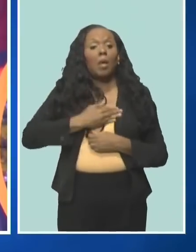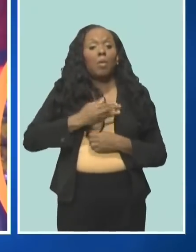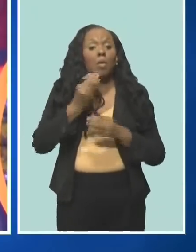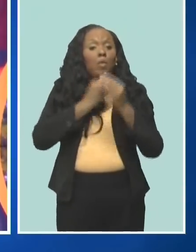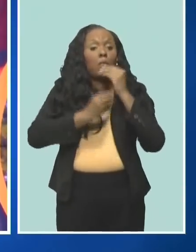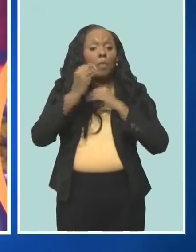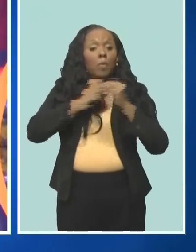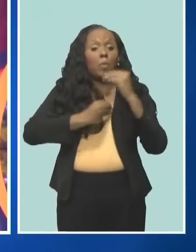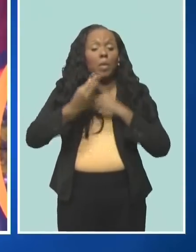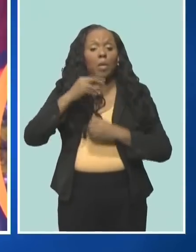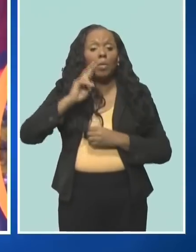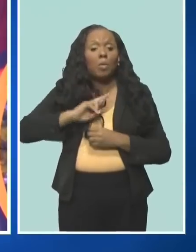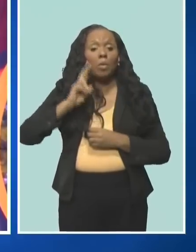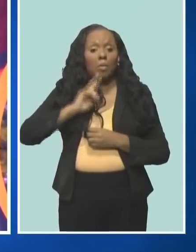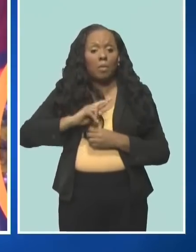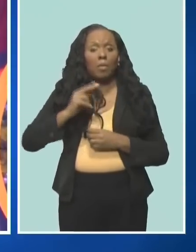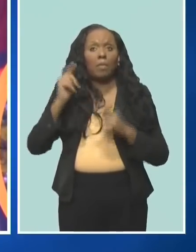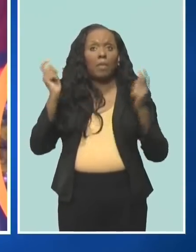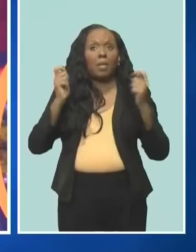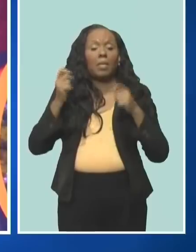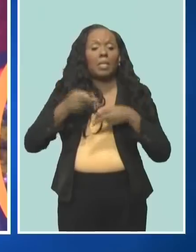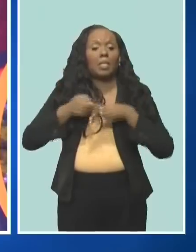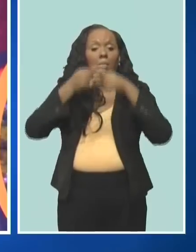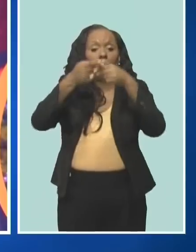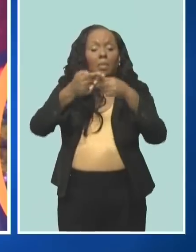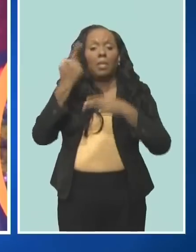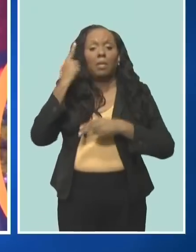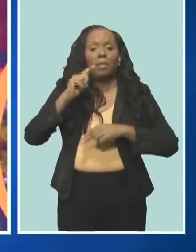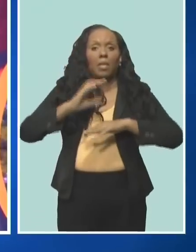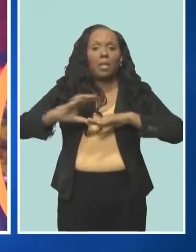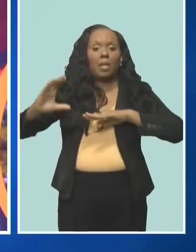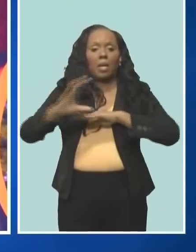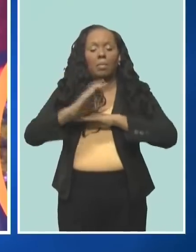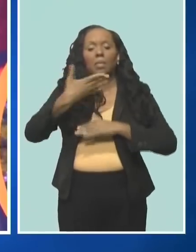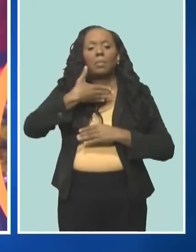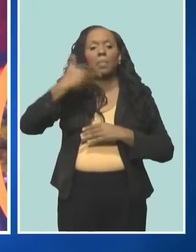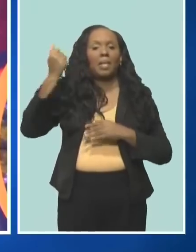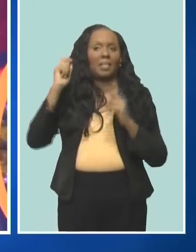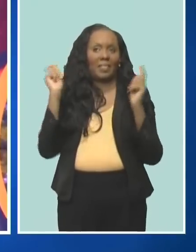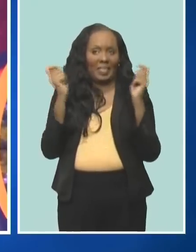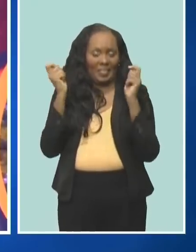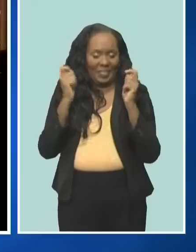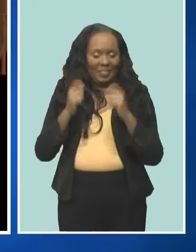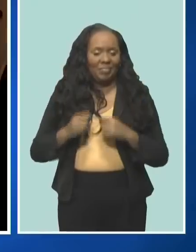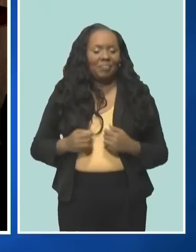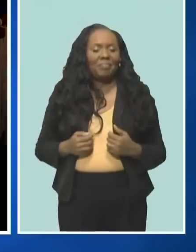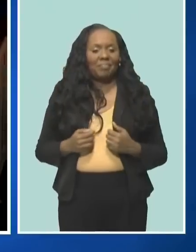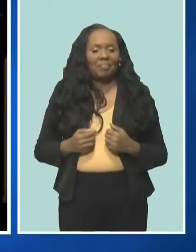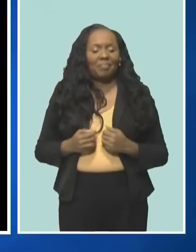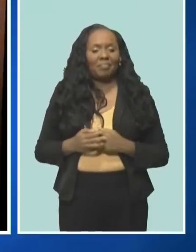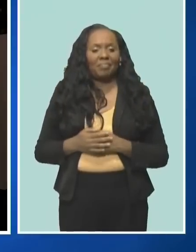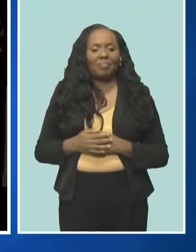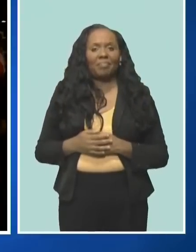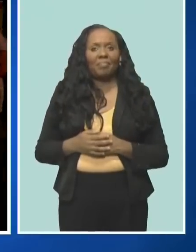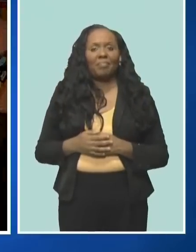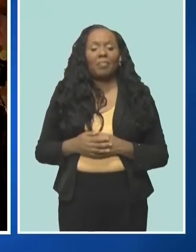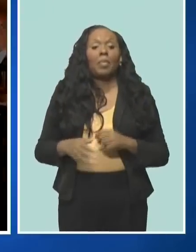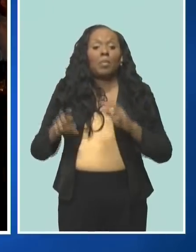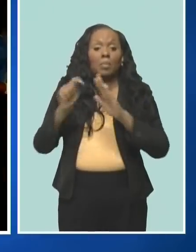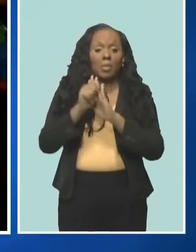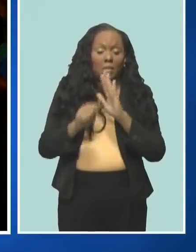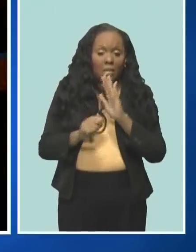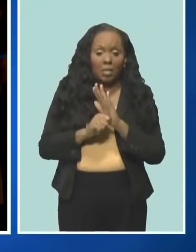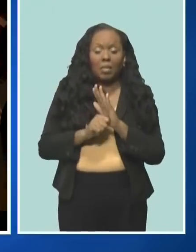nominated for the Caribbean's Best Culinary Festival once again. Additionally, the city of Bridgetown has